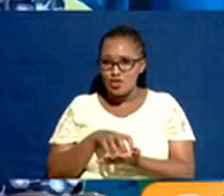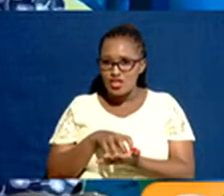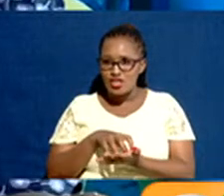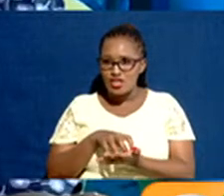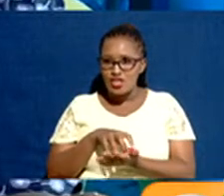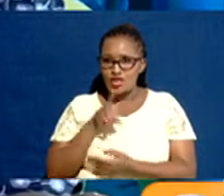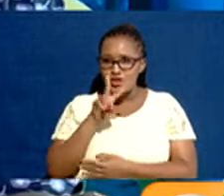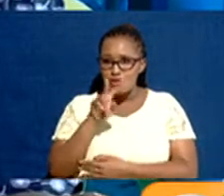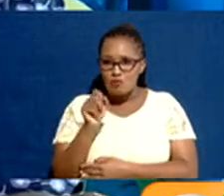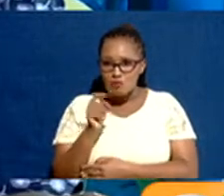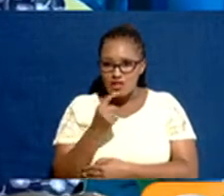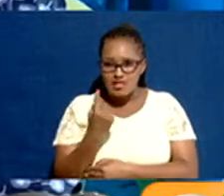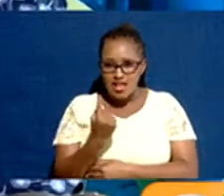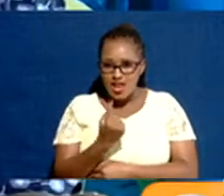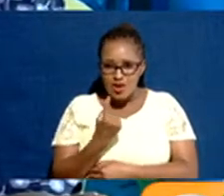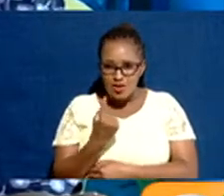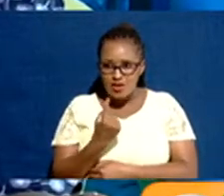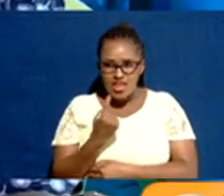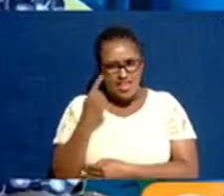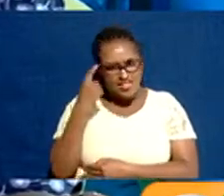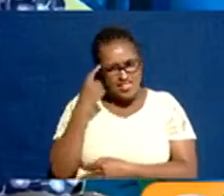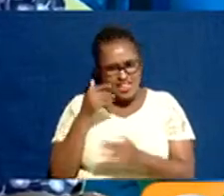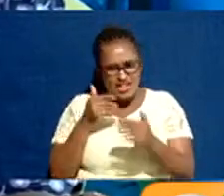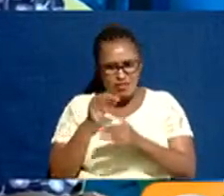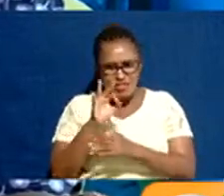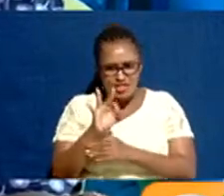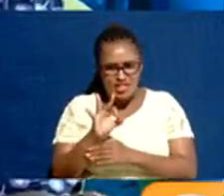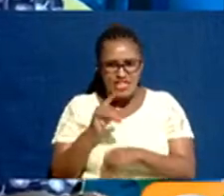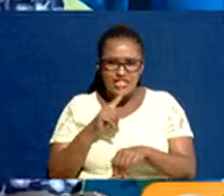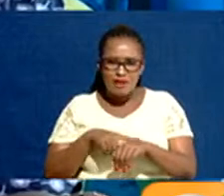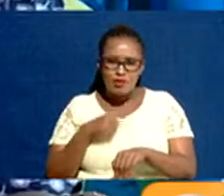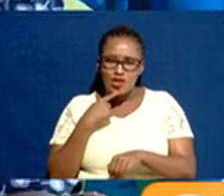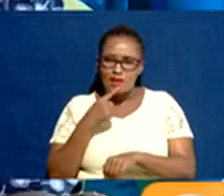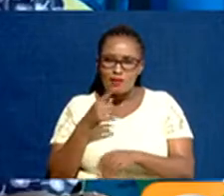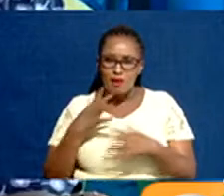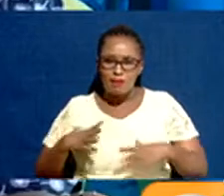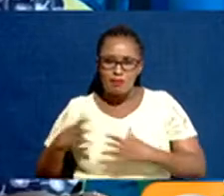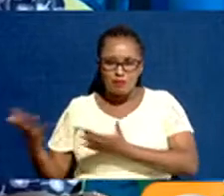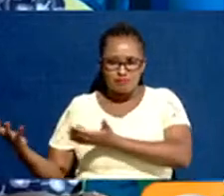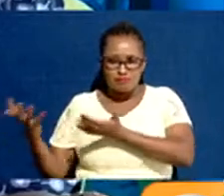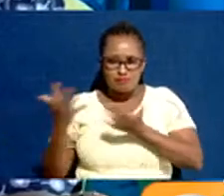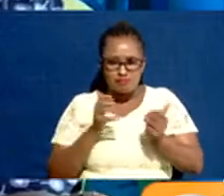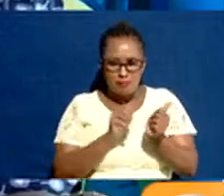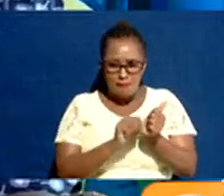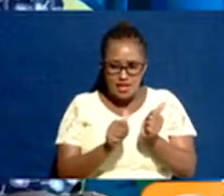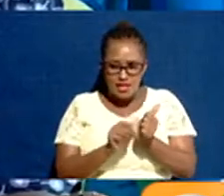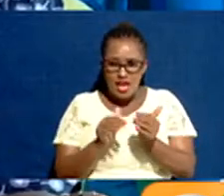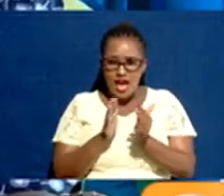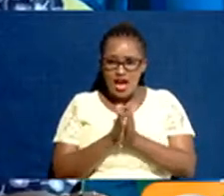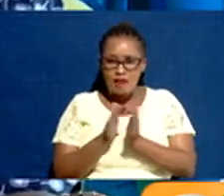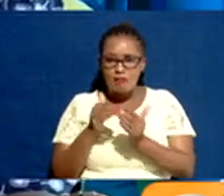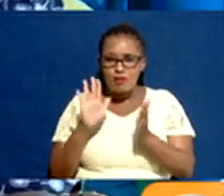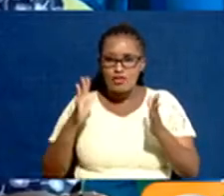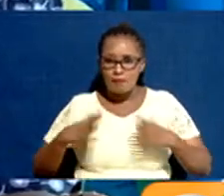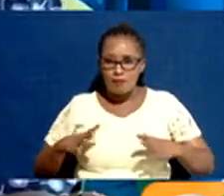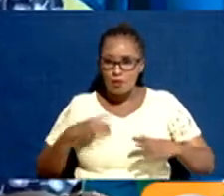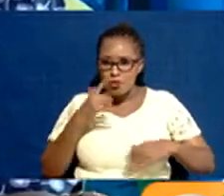ago, almost three, when we gave people to import maize. Mm-hmm. And most of those people we give